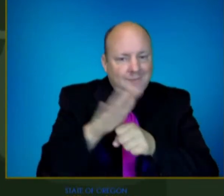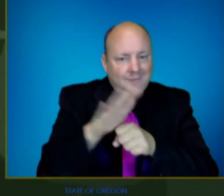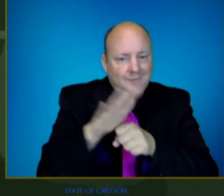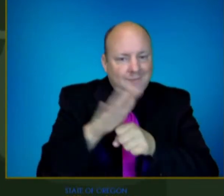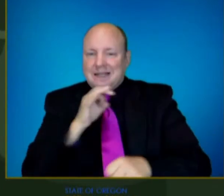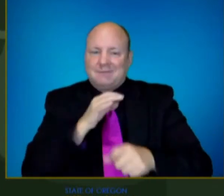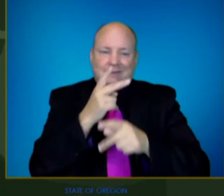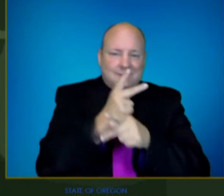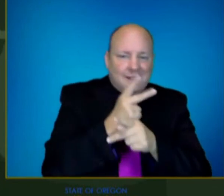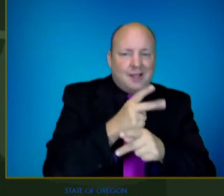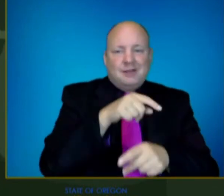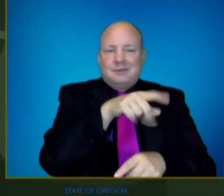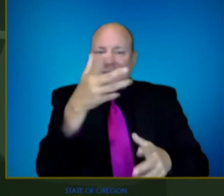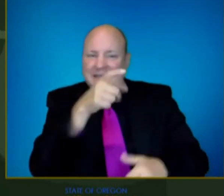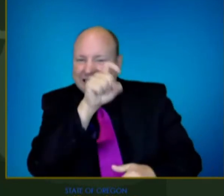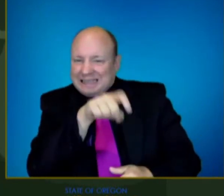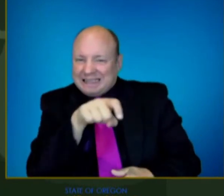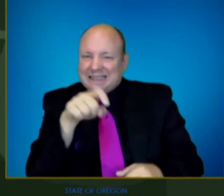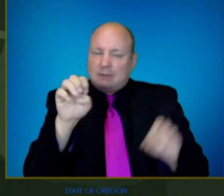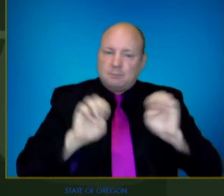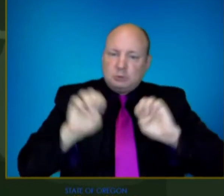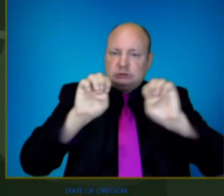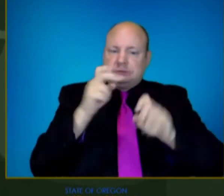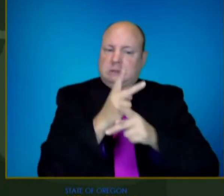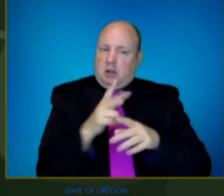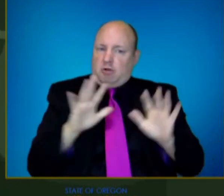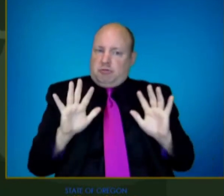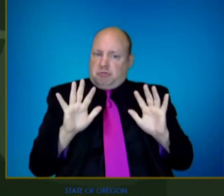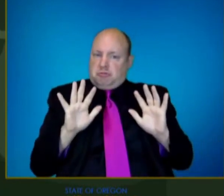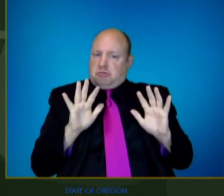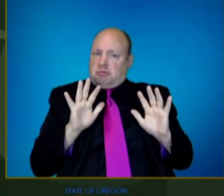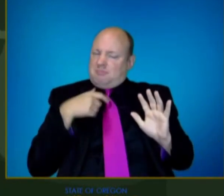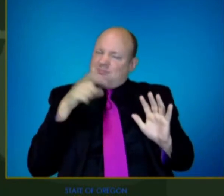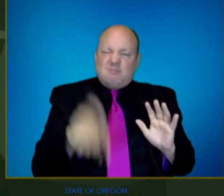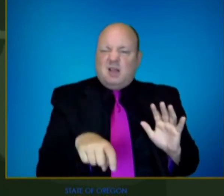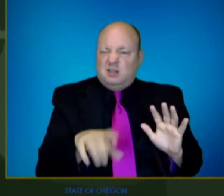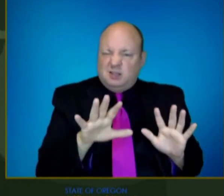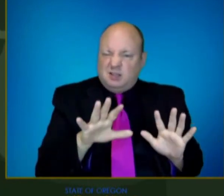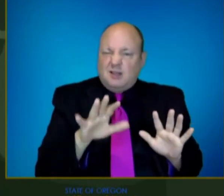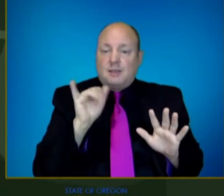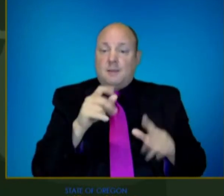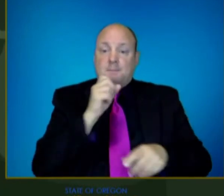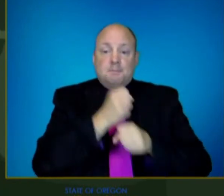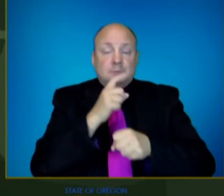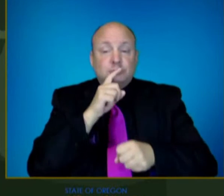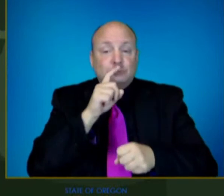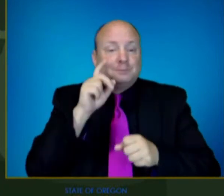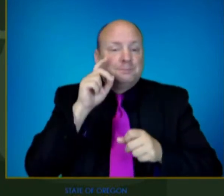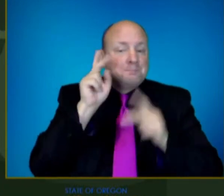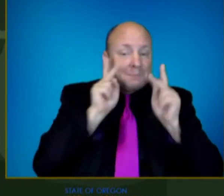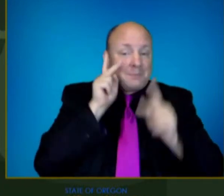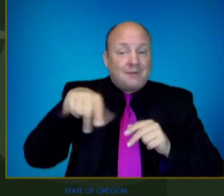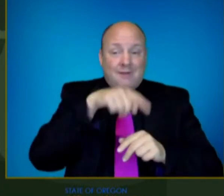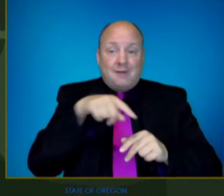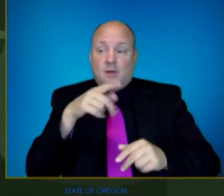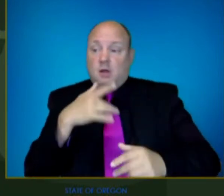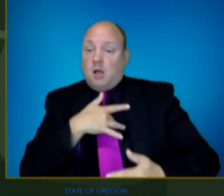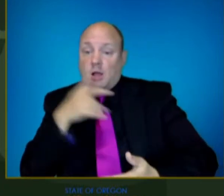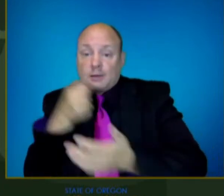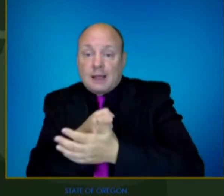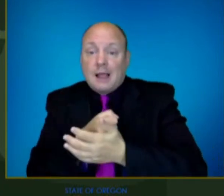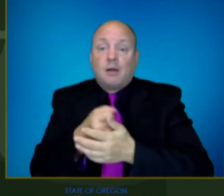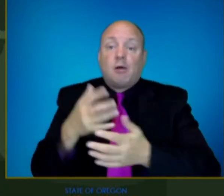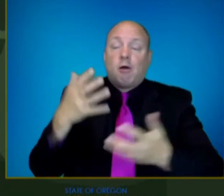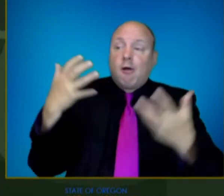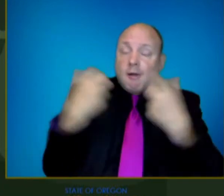need emergent care. We want to make sure that folks who have a heart attack or in a car accident,